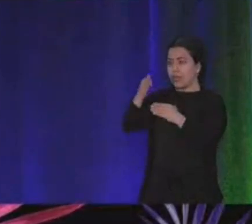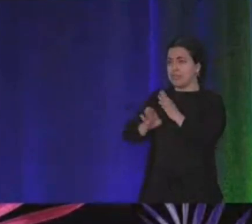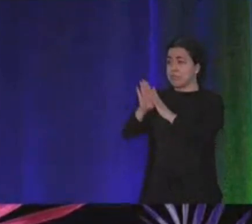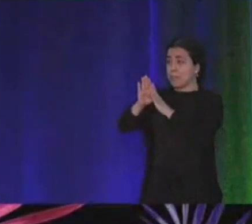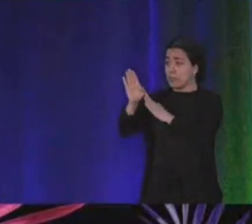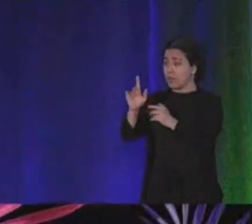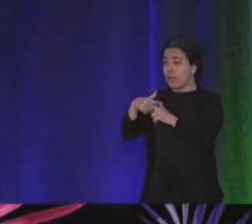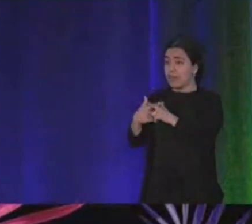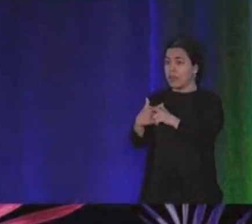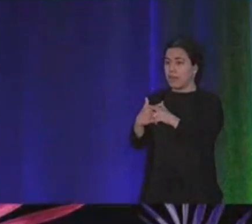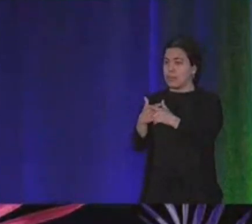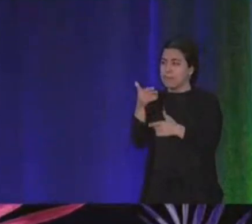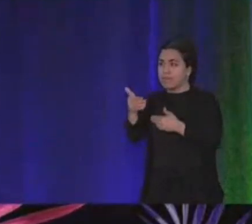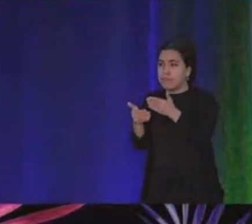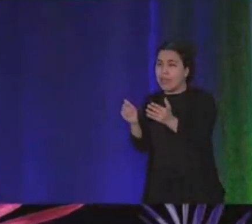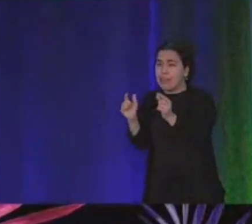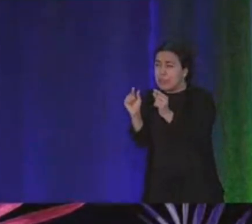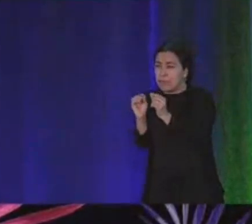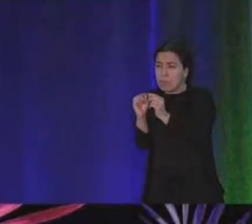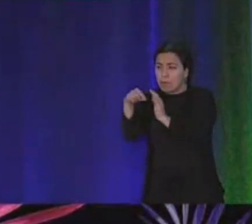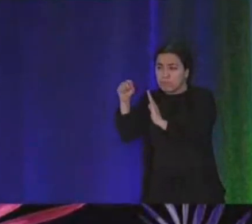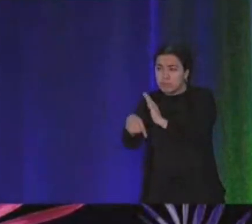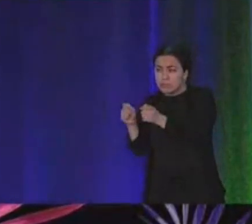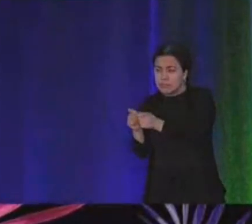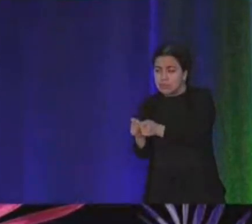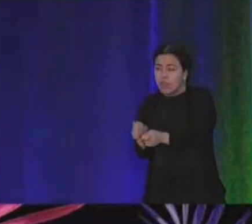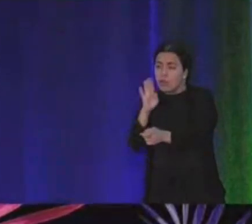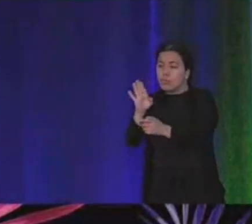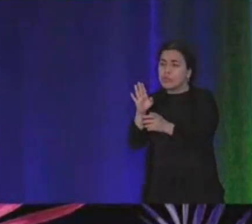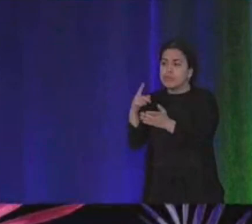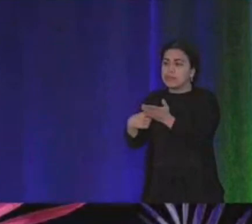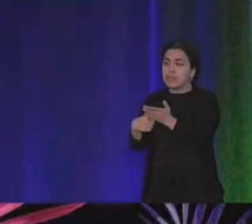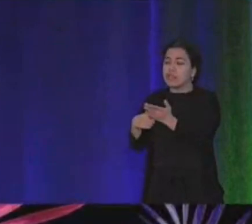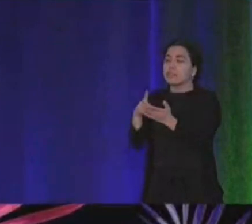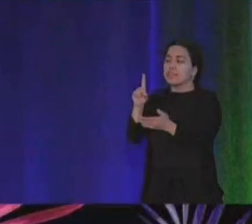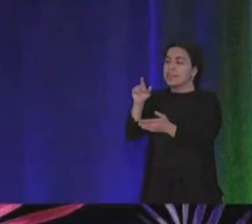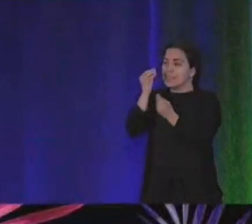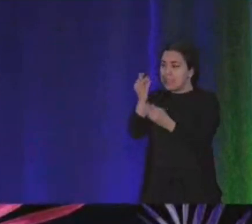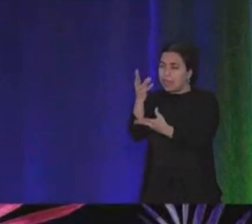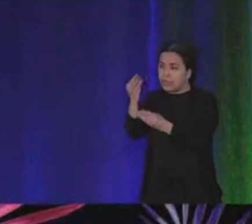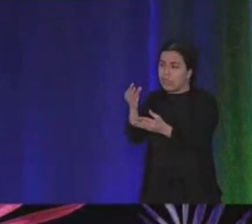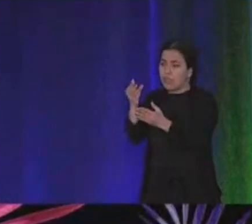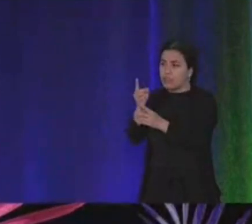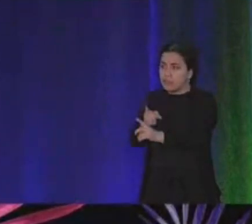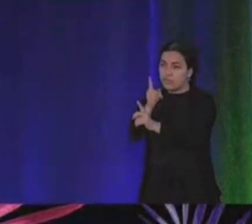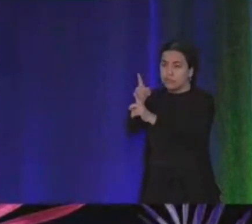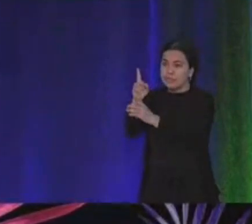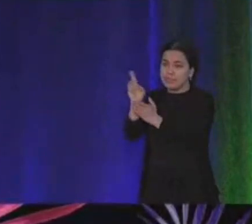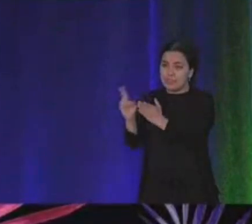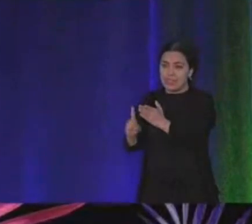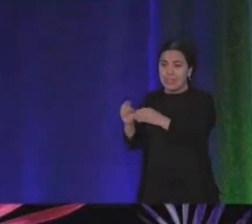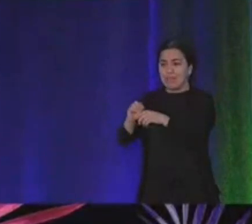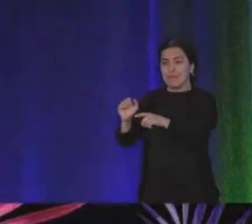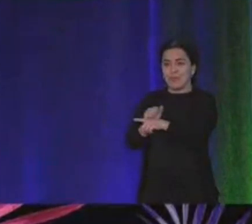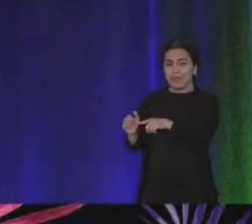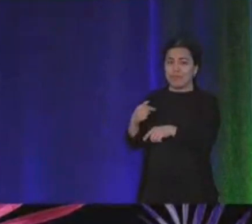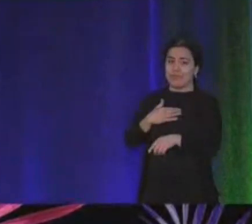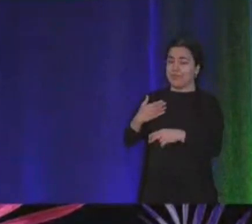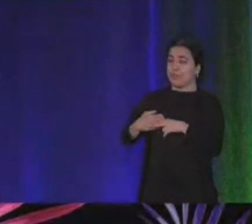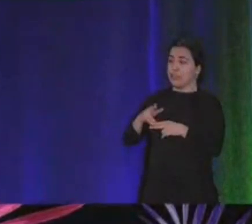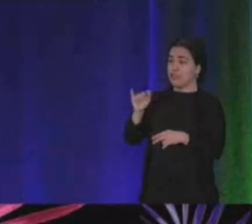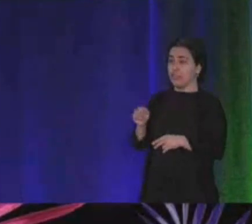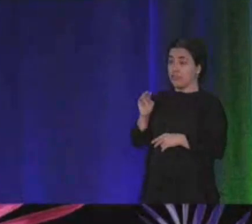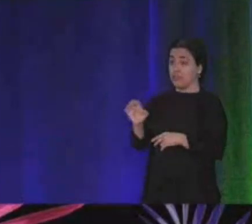we're gonna push the envelope just a little bit further. We're gonna talk about using these data-driven design systems in practice. My name is June. I'm a developer advocate for